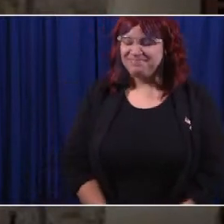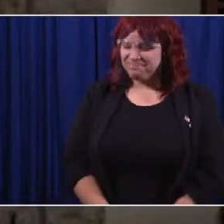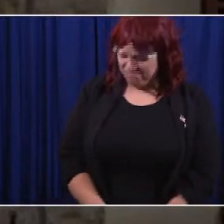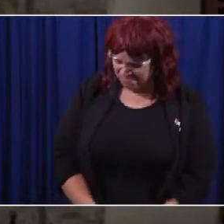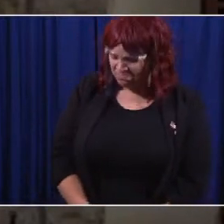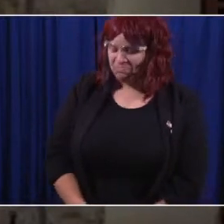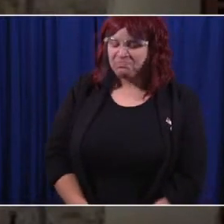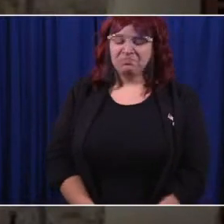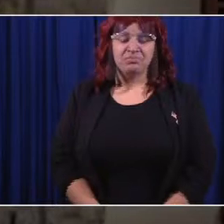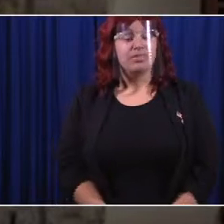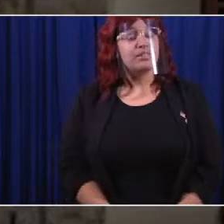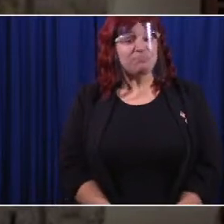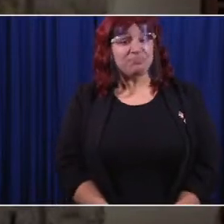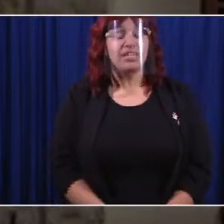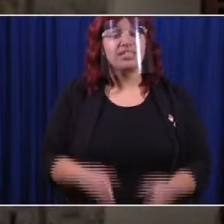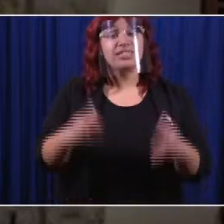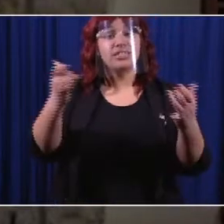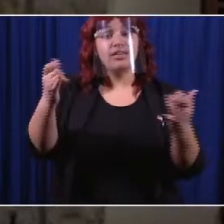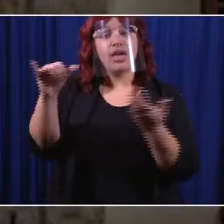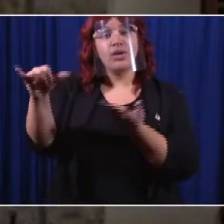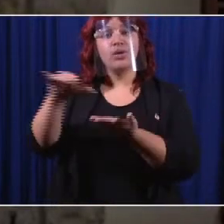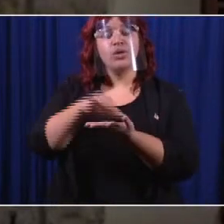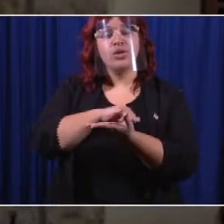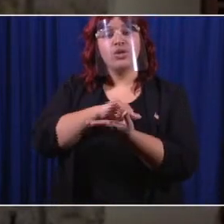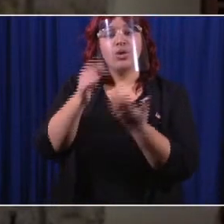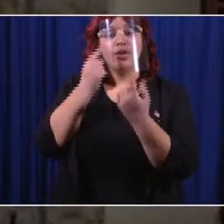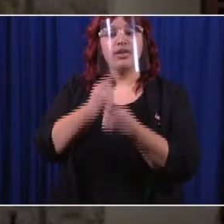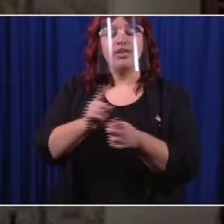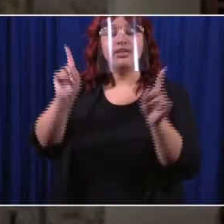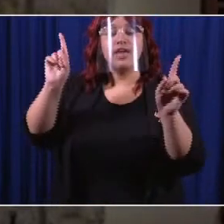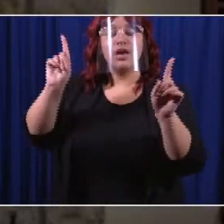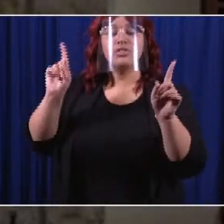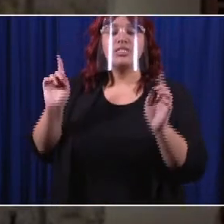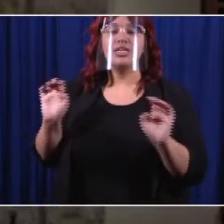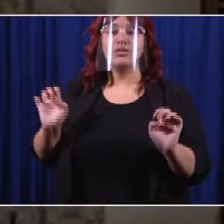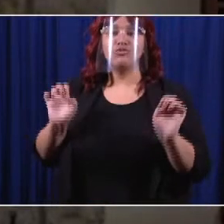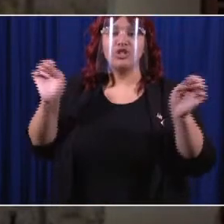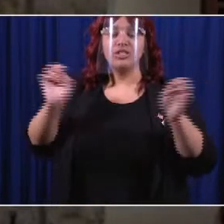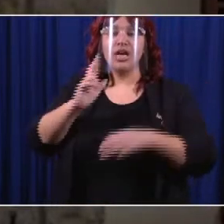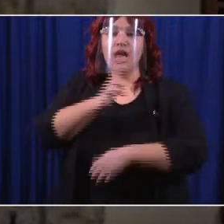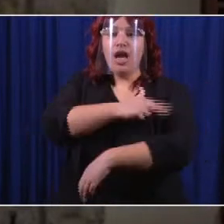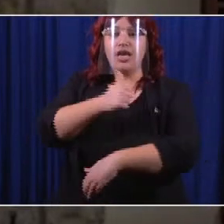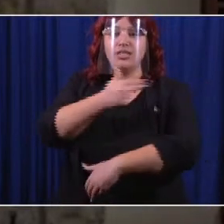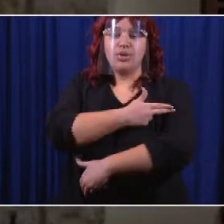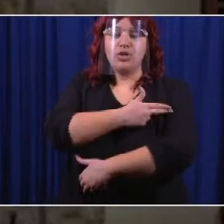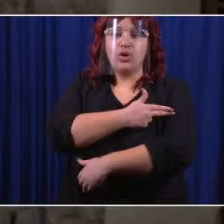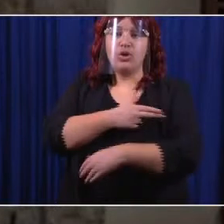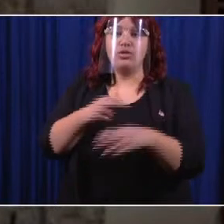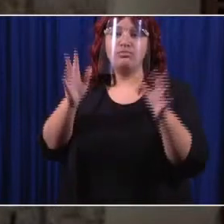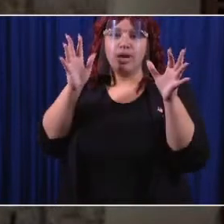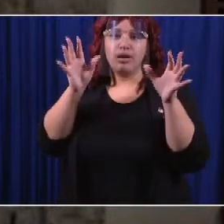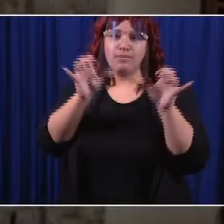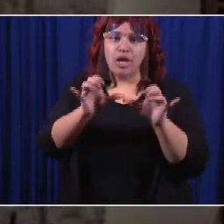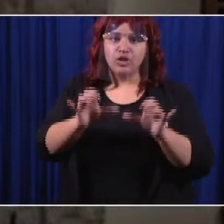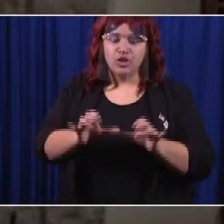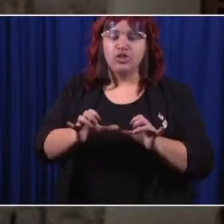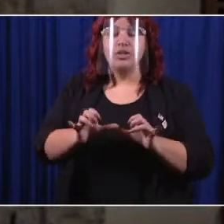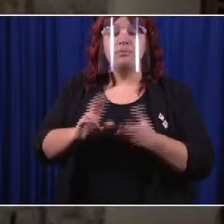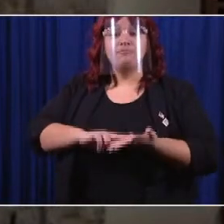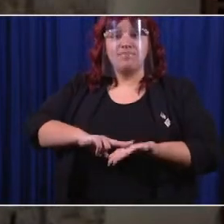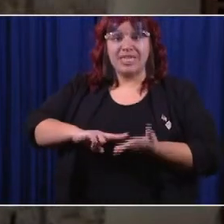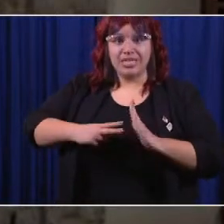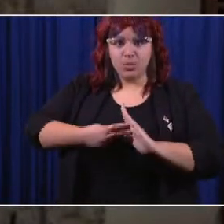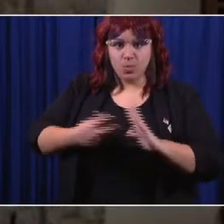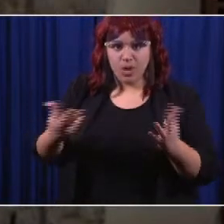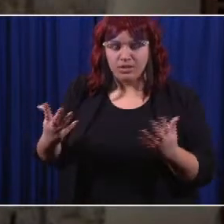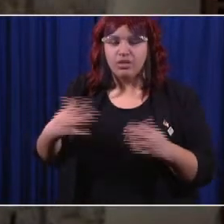Today, New York announced that they were initiating emergency hospital measures, such as directing hospitals to identify retired staff, making plans